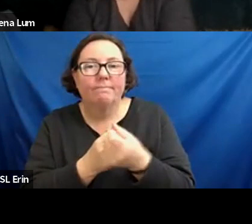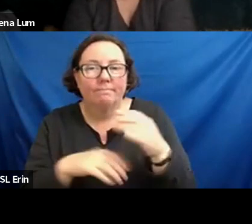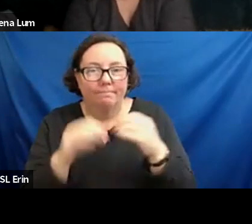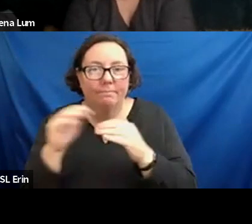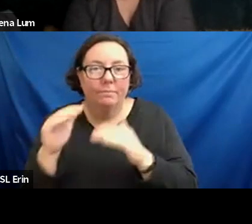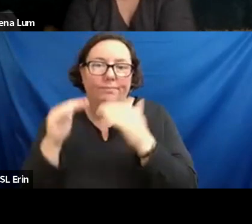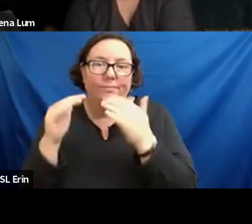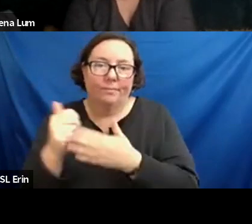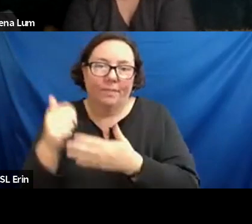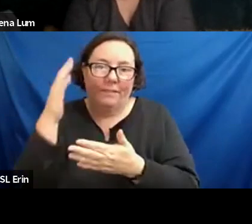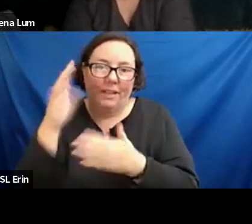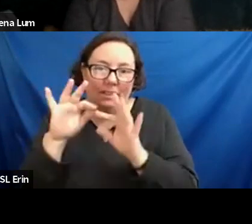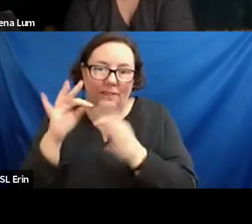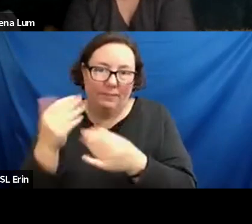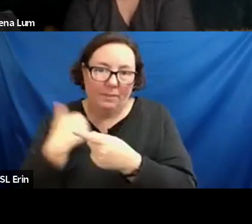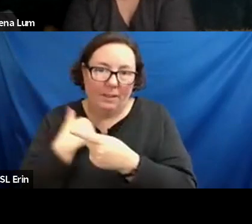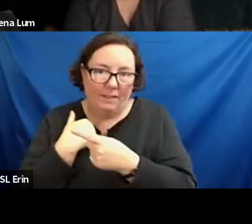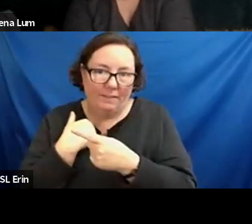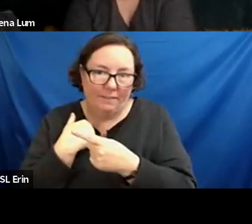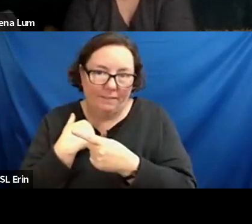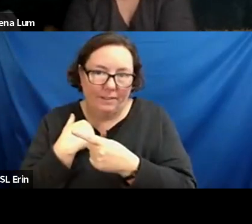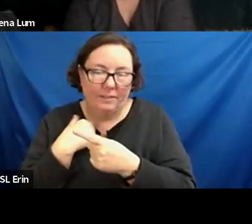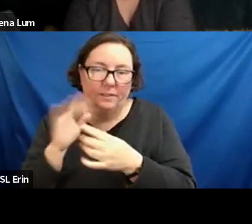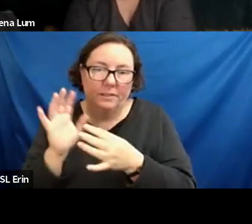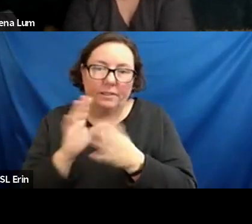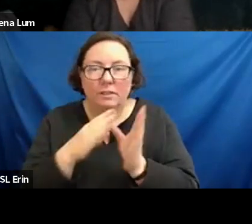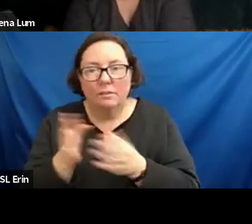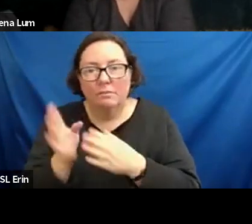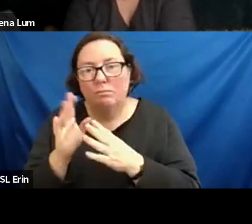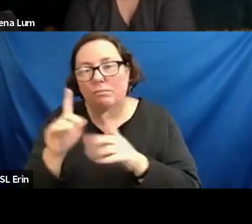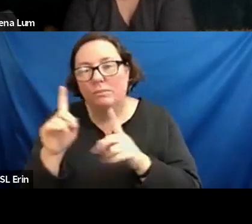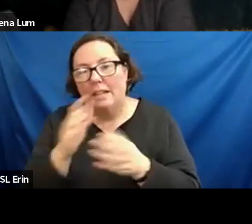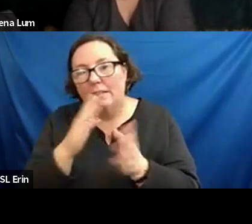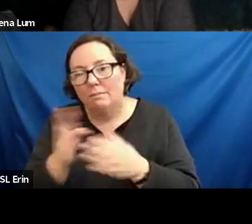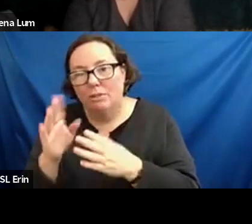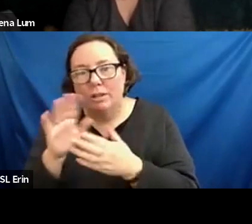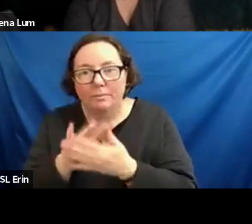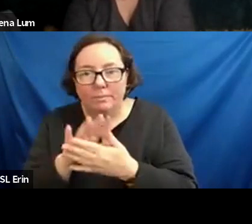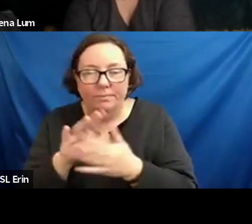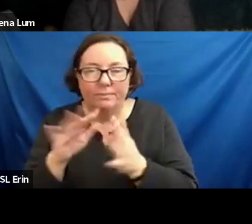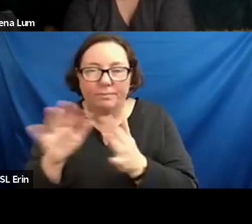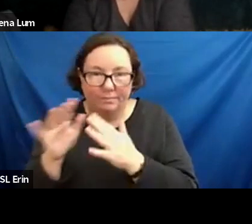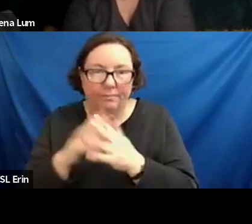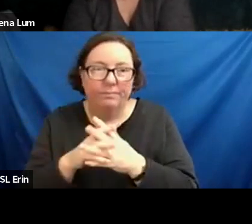advantaged families may have in terms of things like preparation and others. And so I